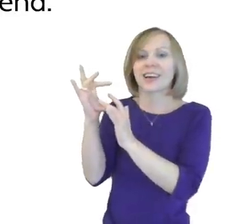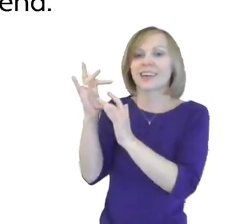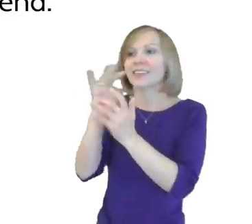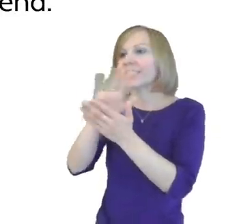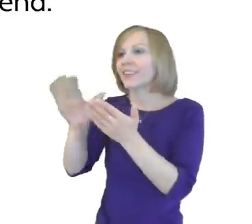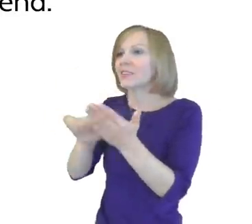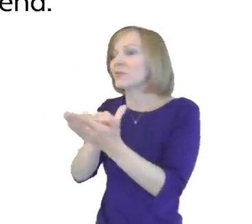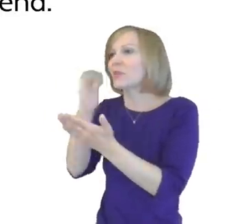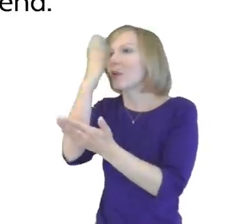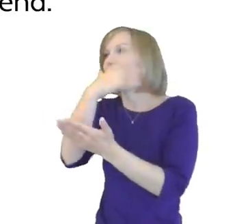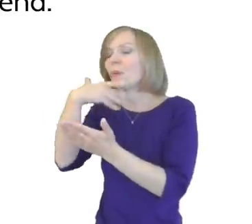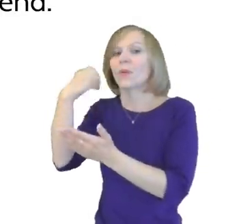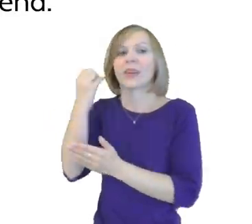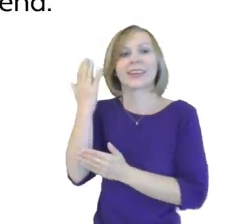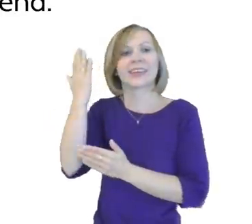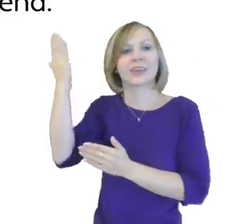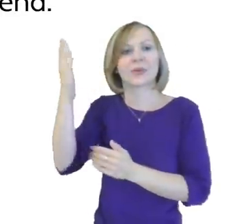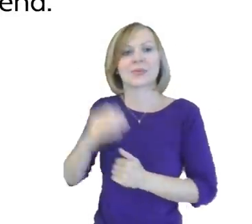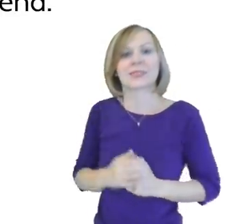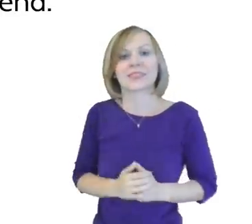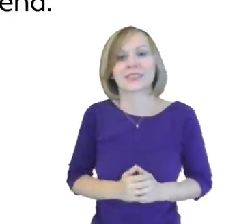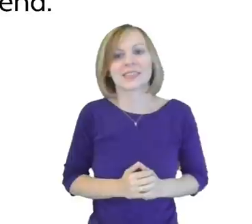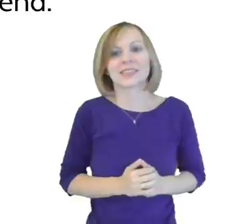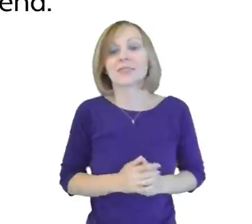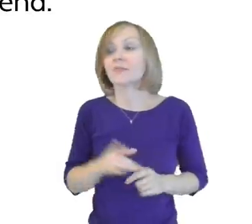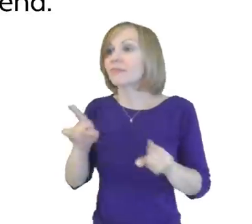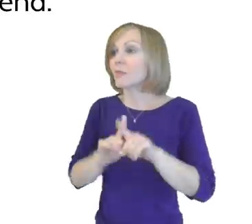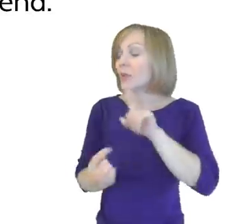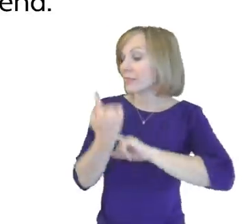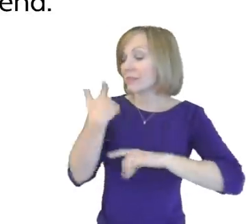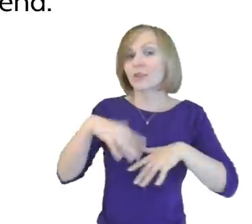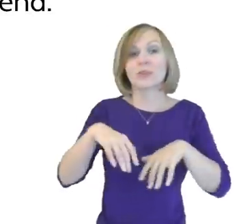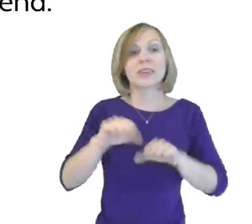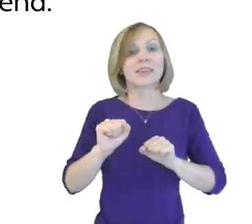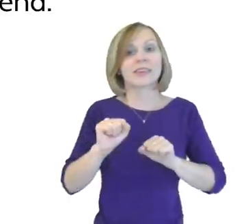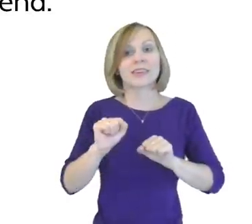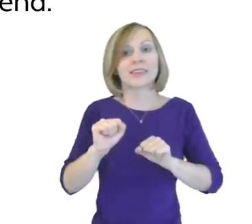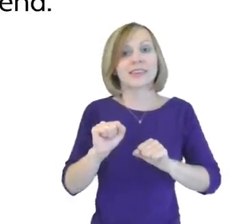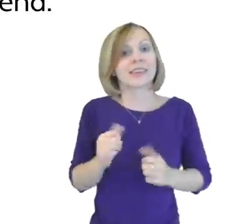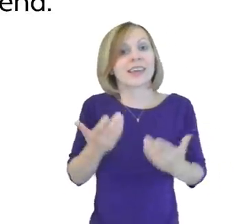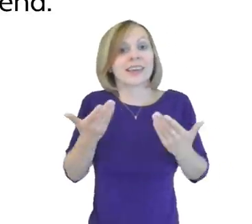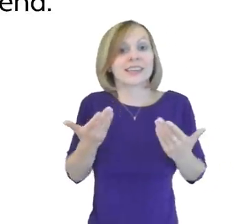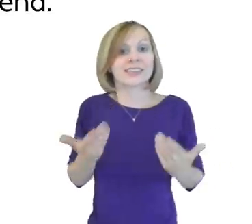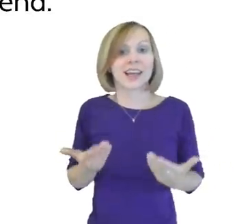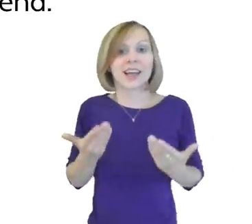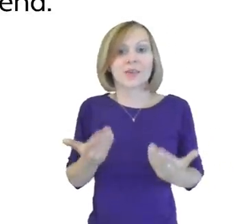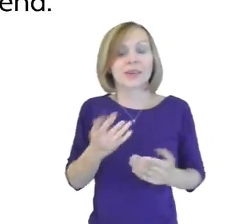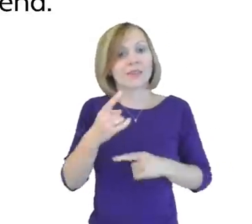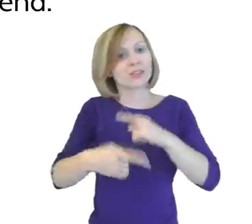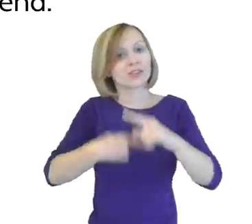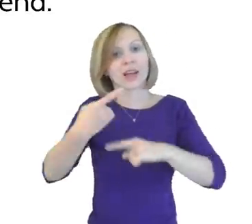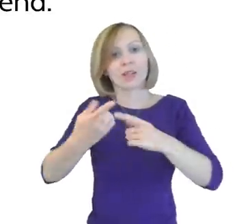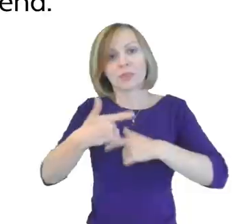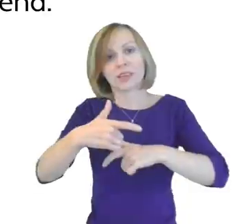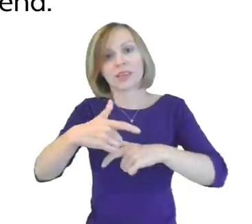the Son, and to the Holy Ghost, as it was in the beginning, is now,